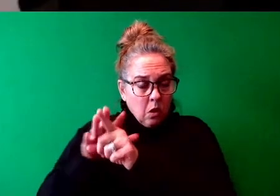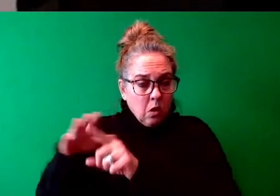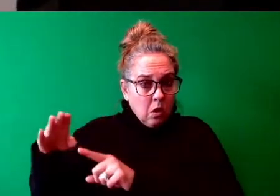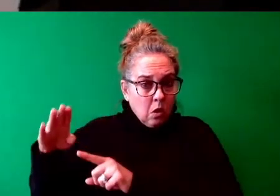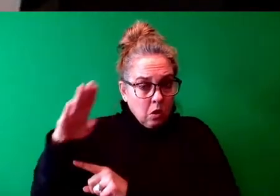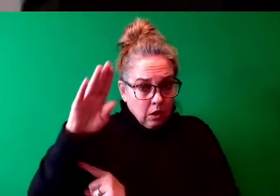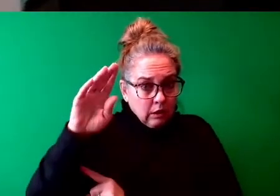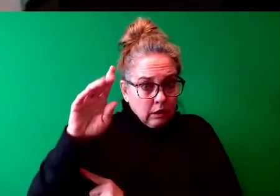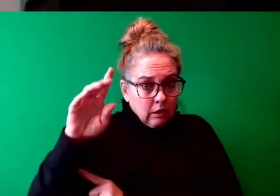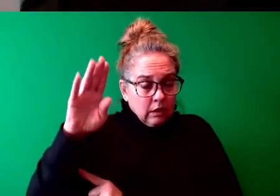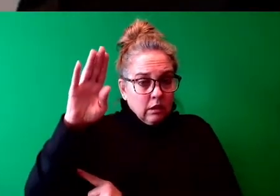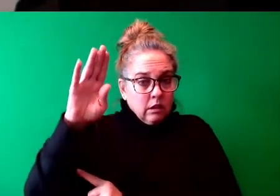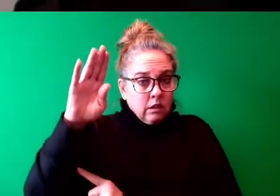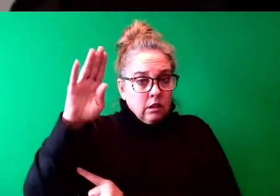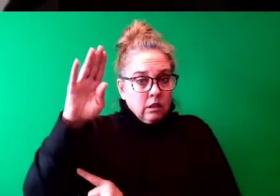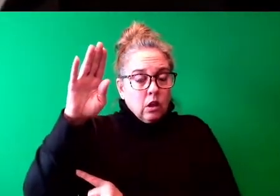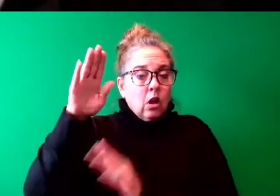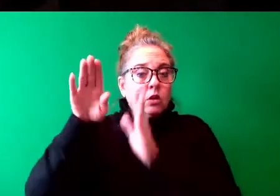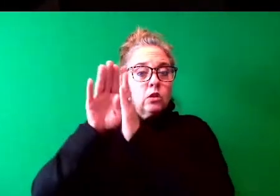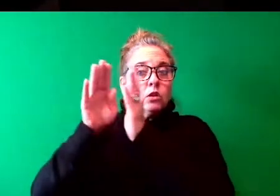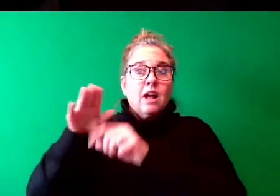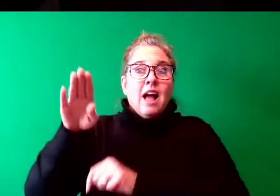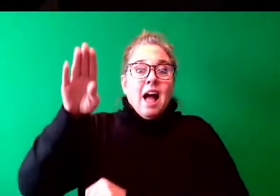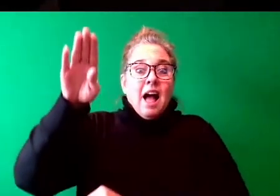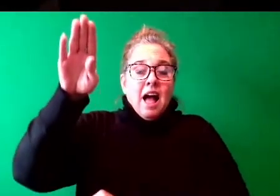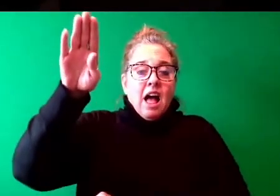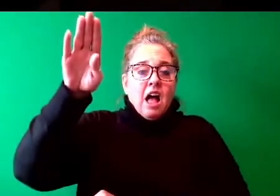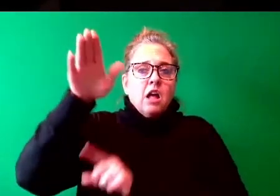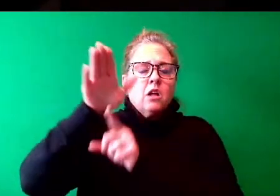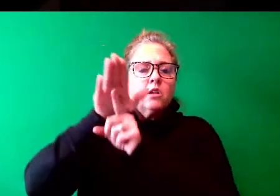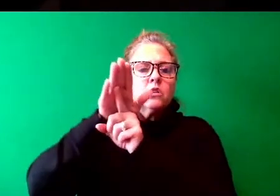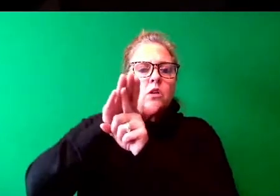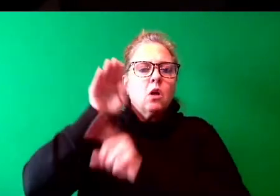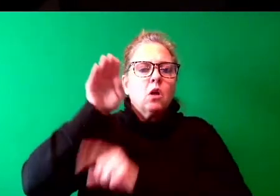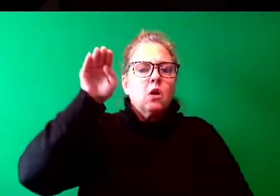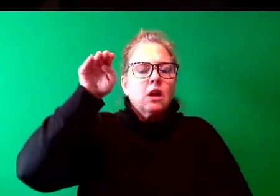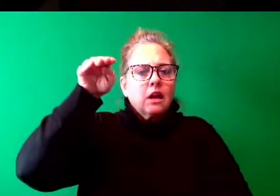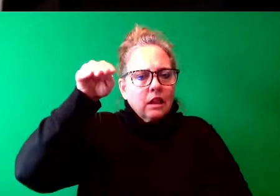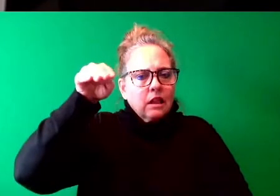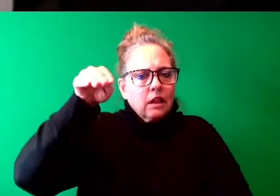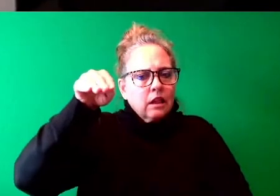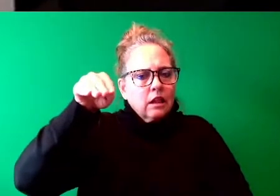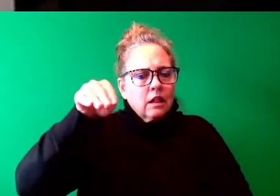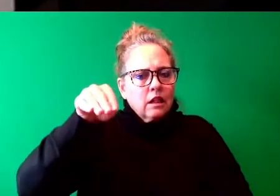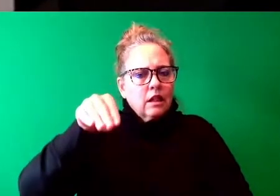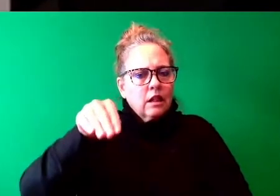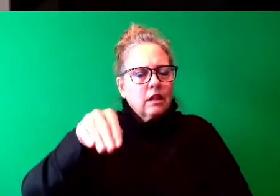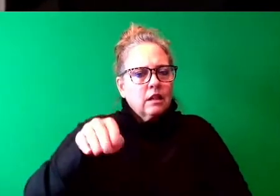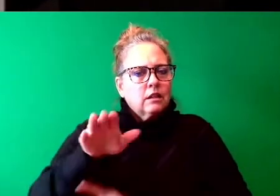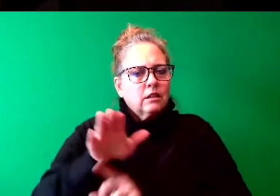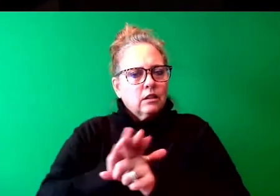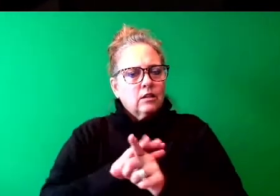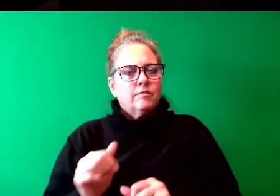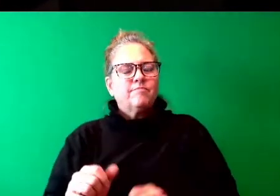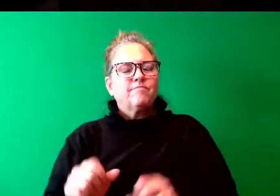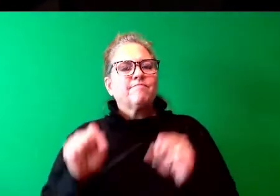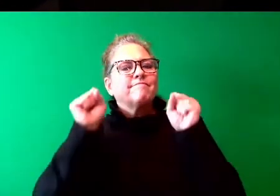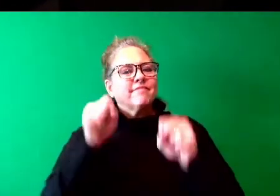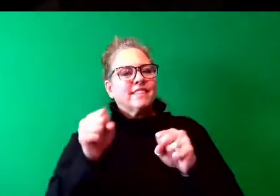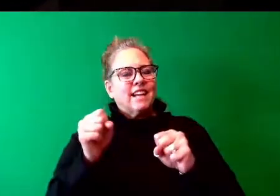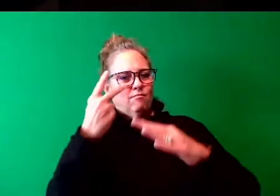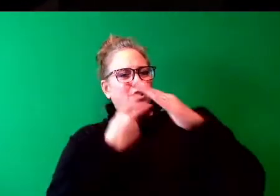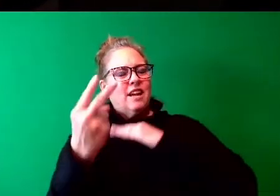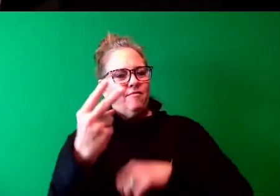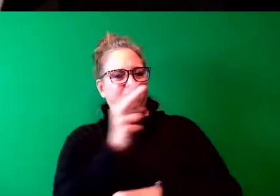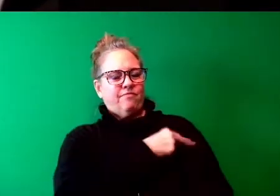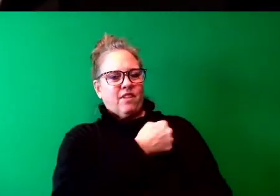decline in that hospital census compared to the uptick. At least historically, that's what we've seen. So we can